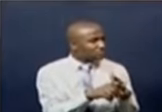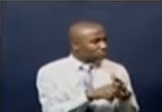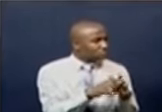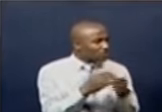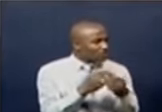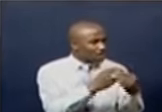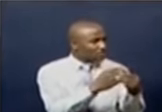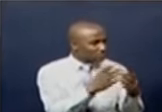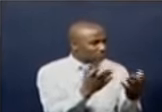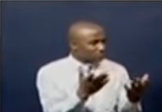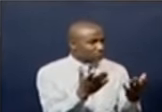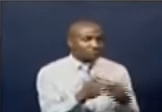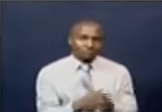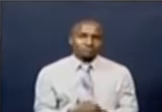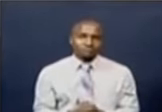thing?